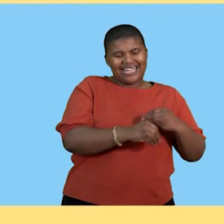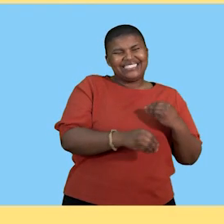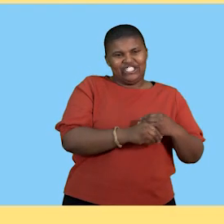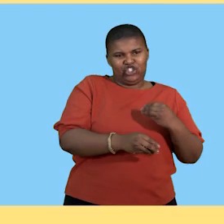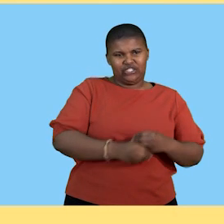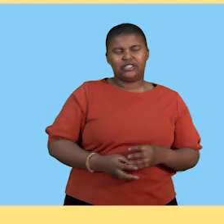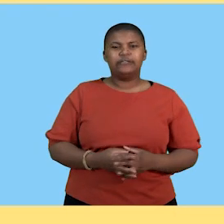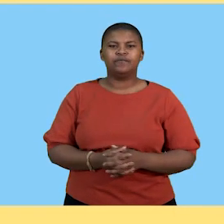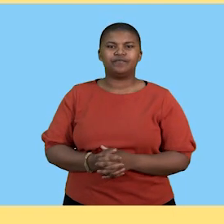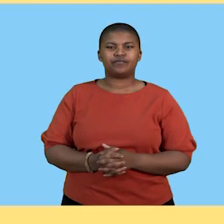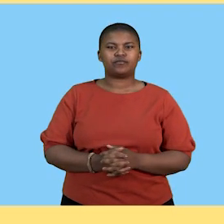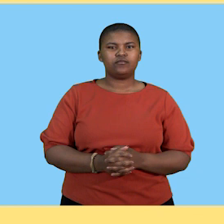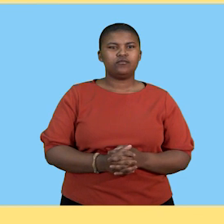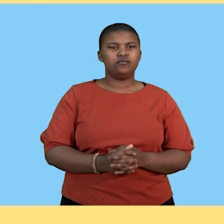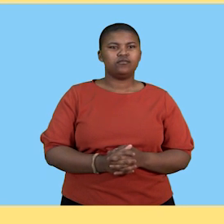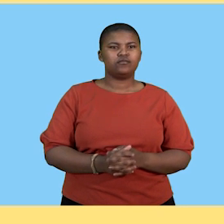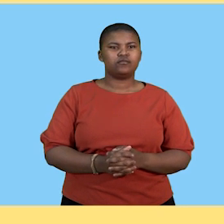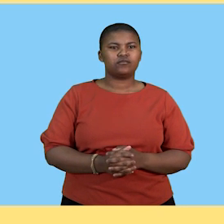your additions.